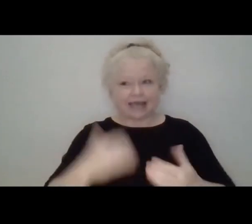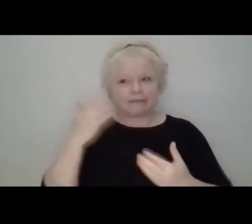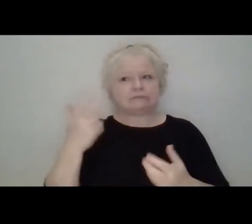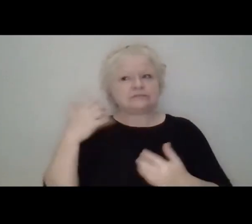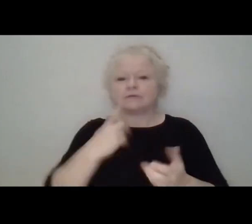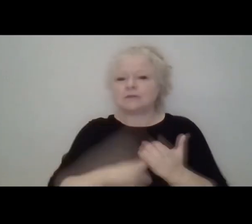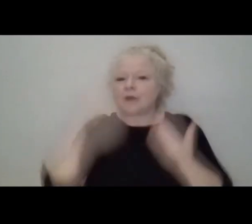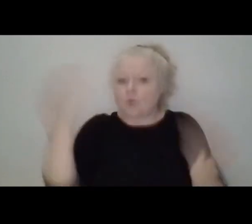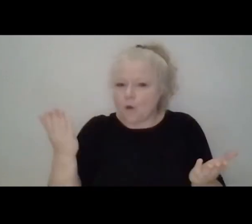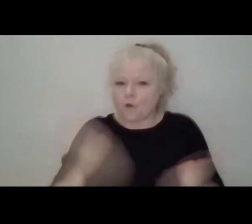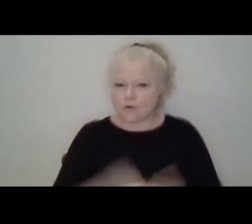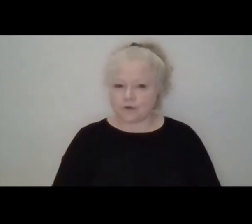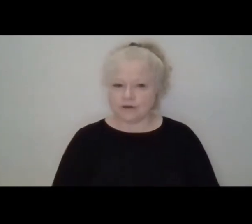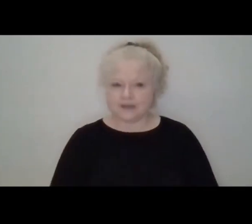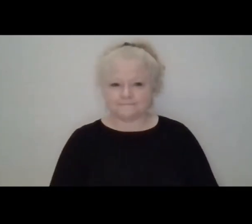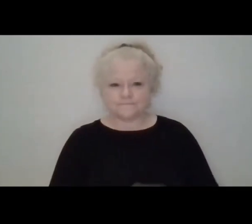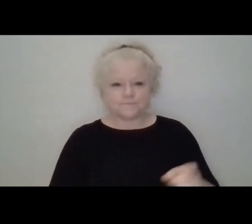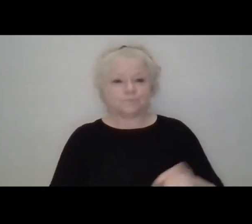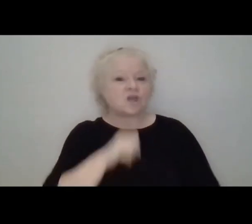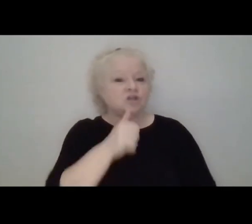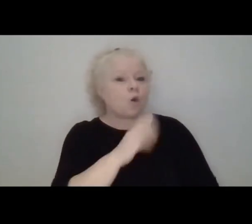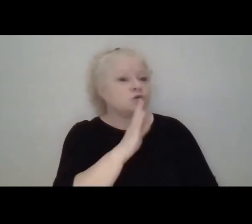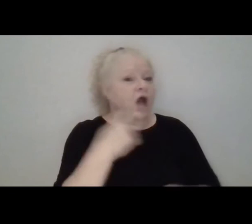right? Right, so you don't say anything bad about the professor because